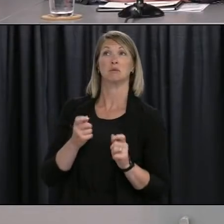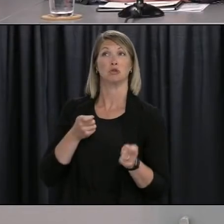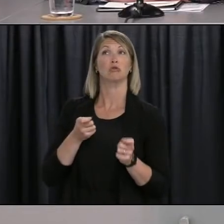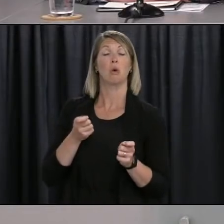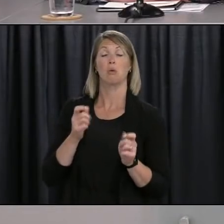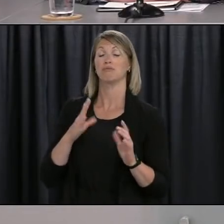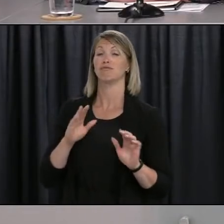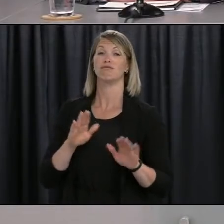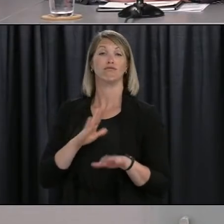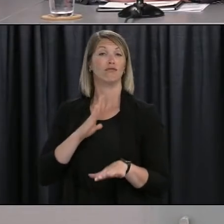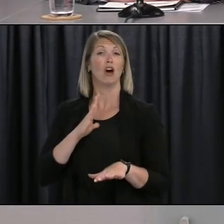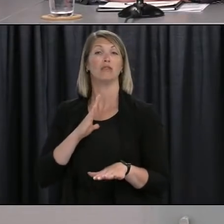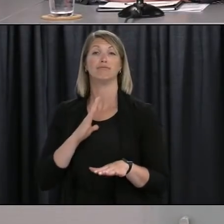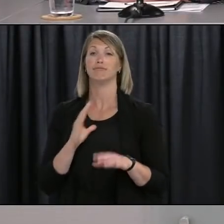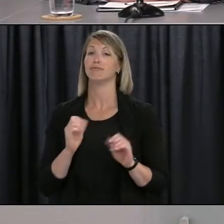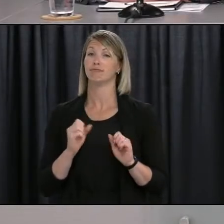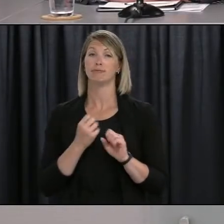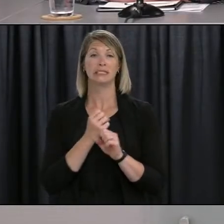Thank you.